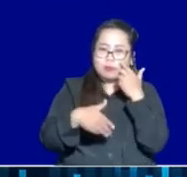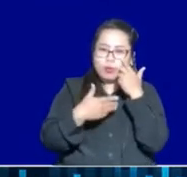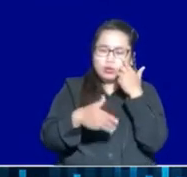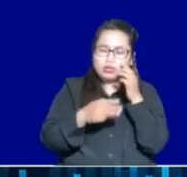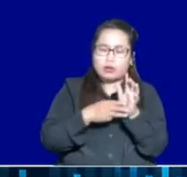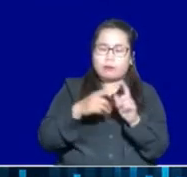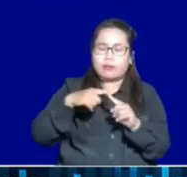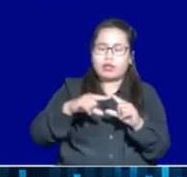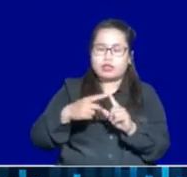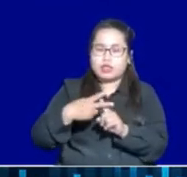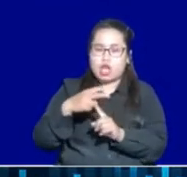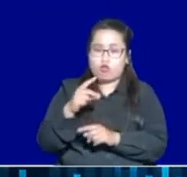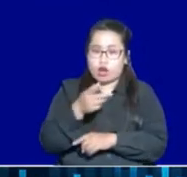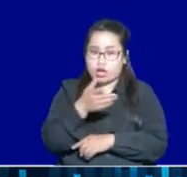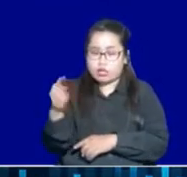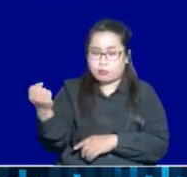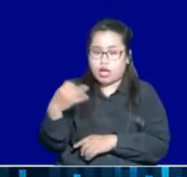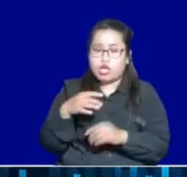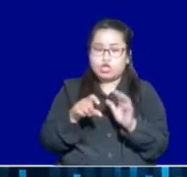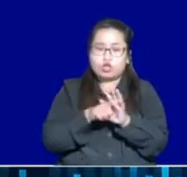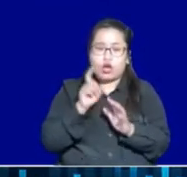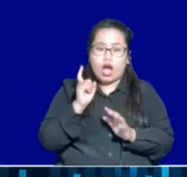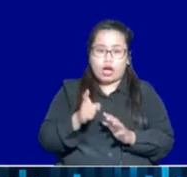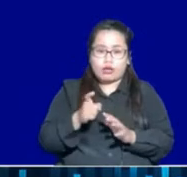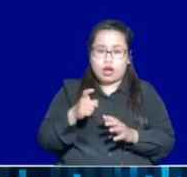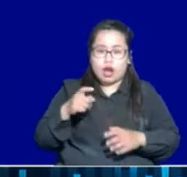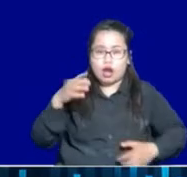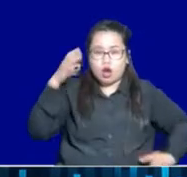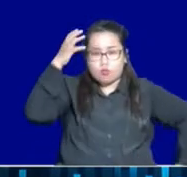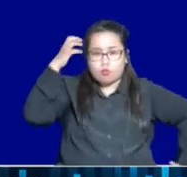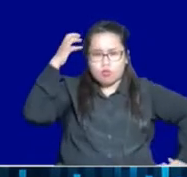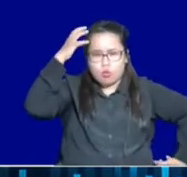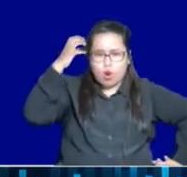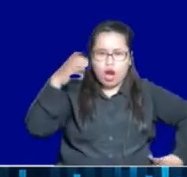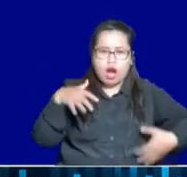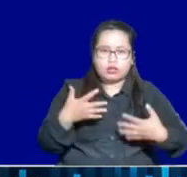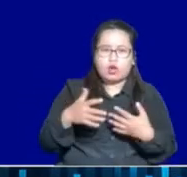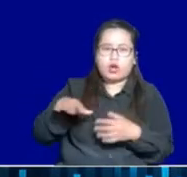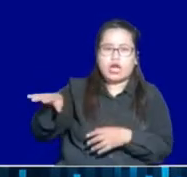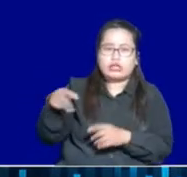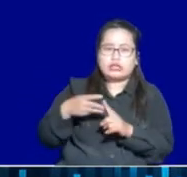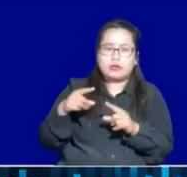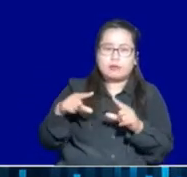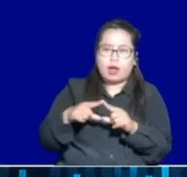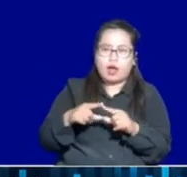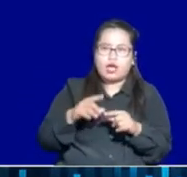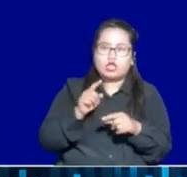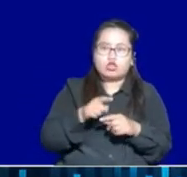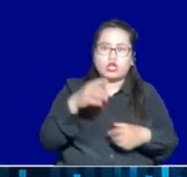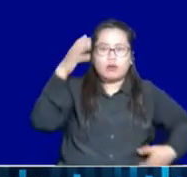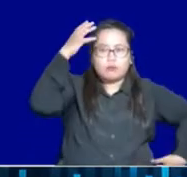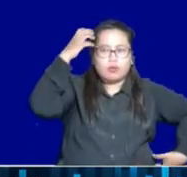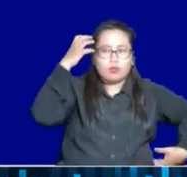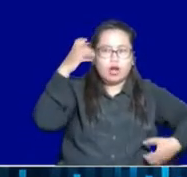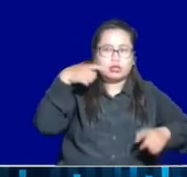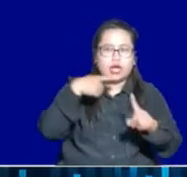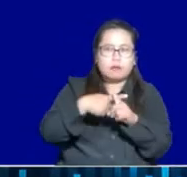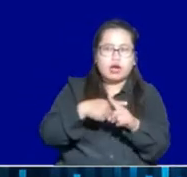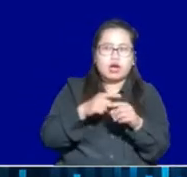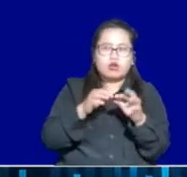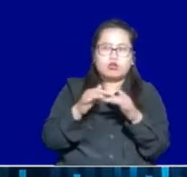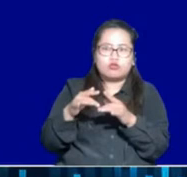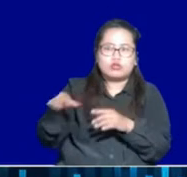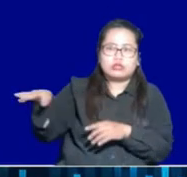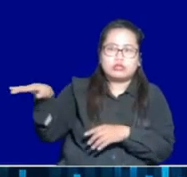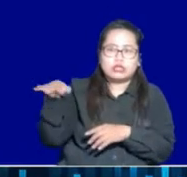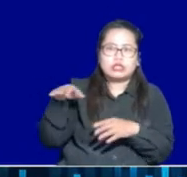a zebra is just a bear with a Z. So the distance from bear to zebra in Scrabble